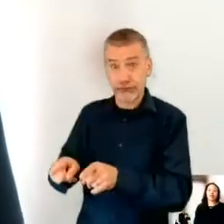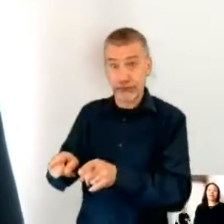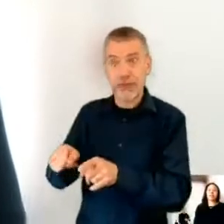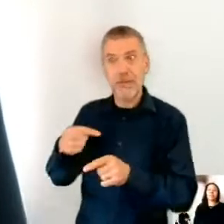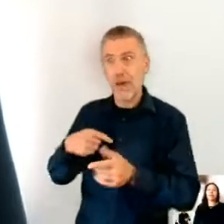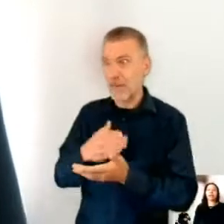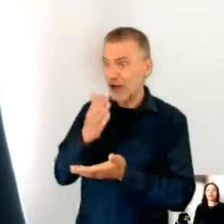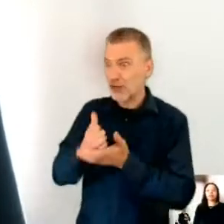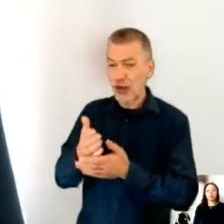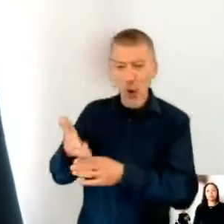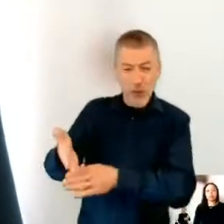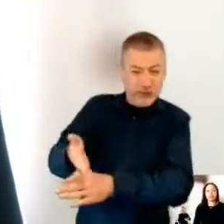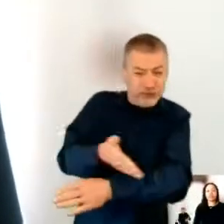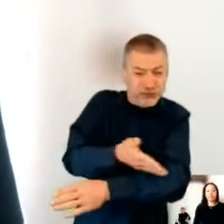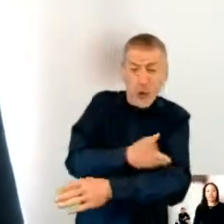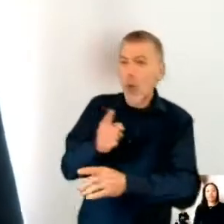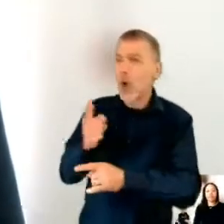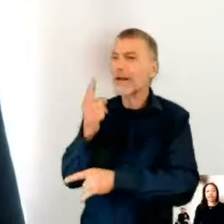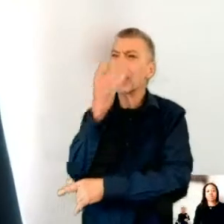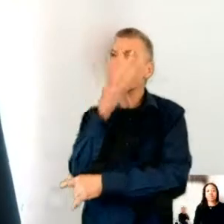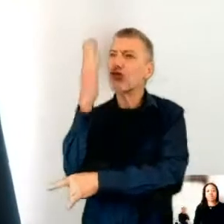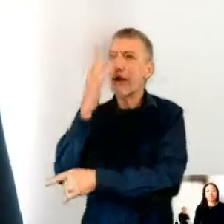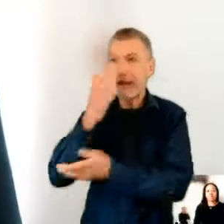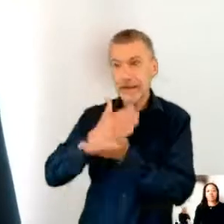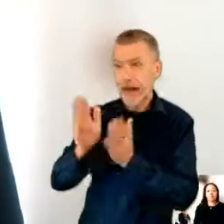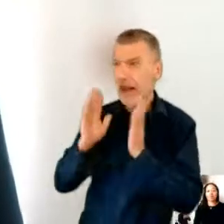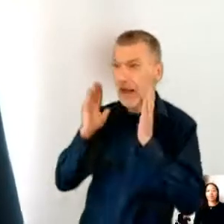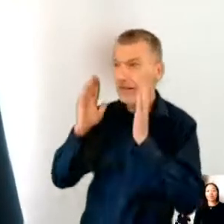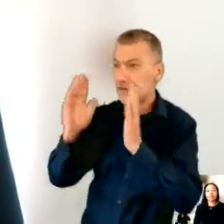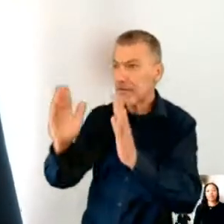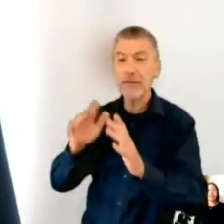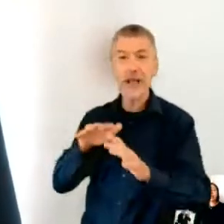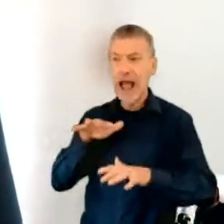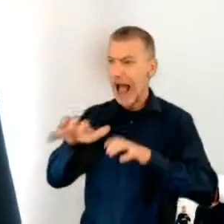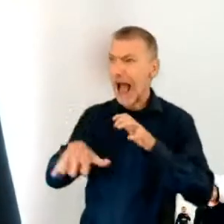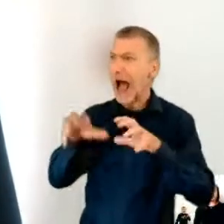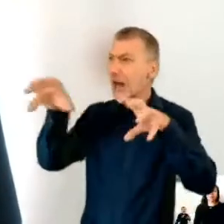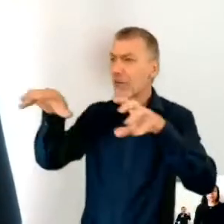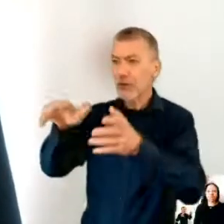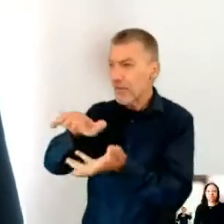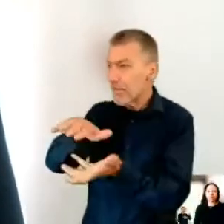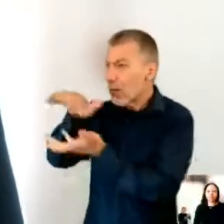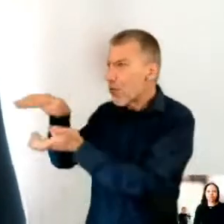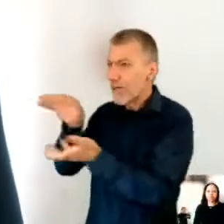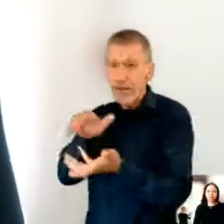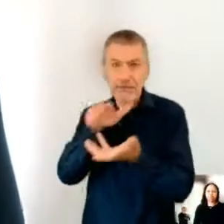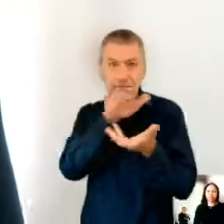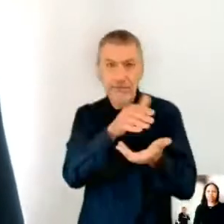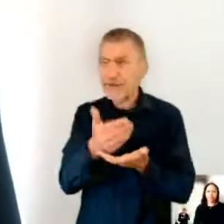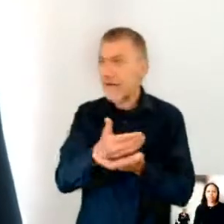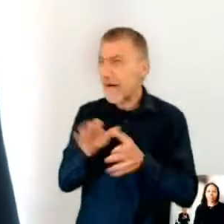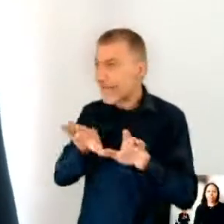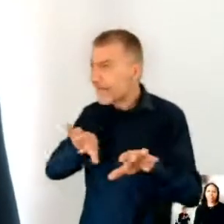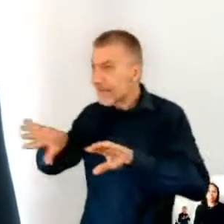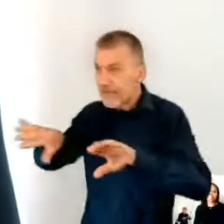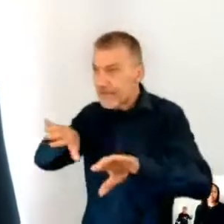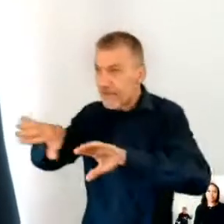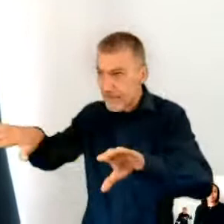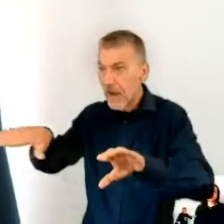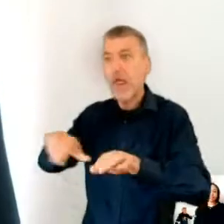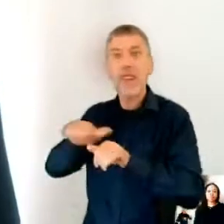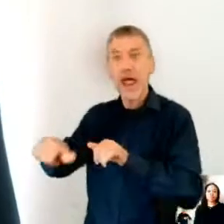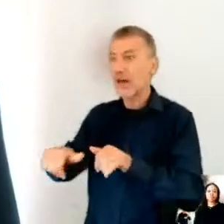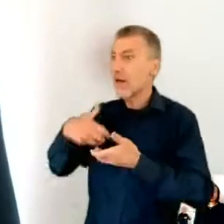cleared, animals are moved out of their habitats into safer new homes, so that kind of thing at the moment, which is really exciting.